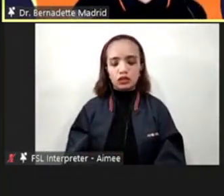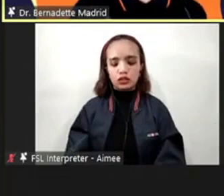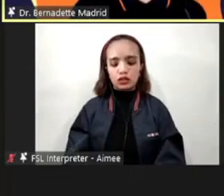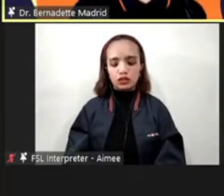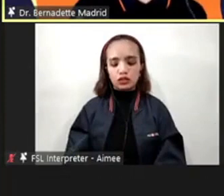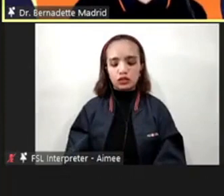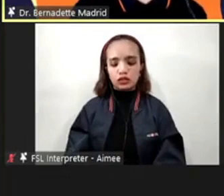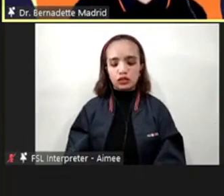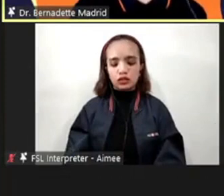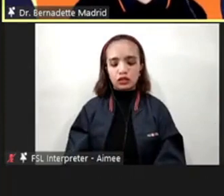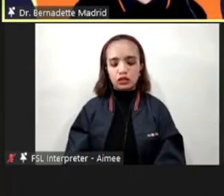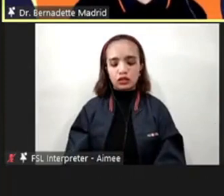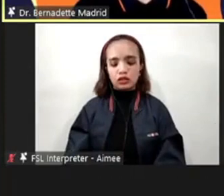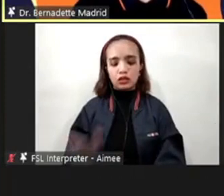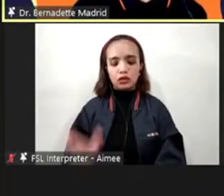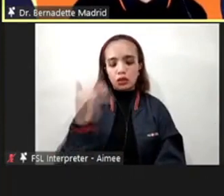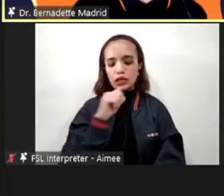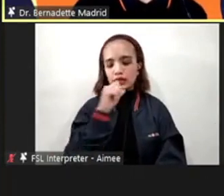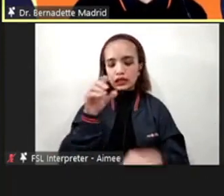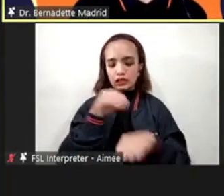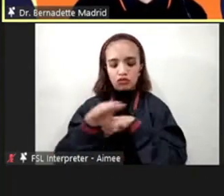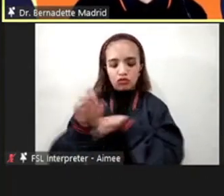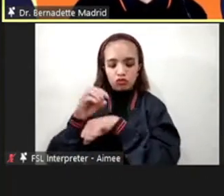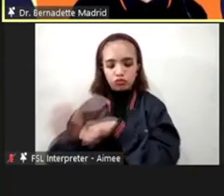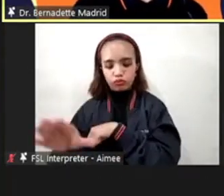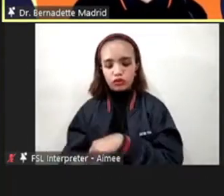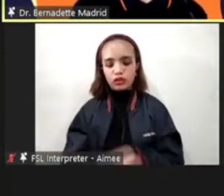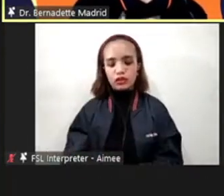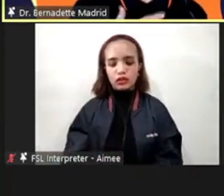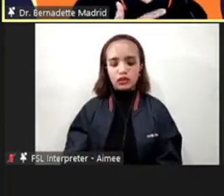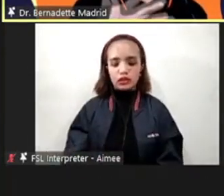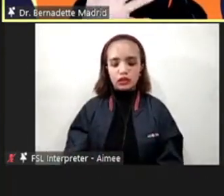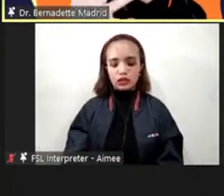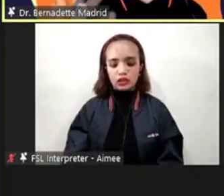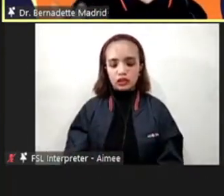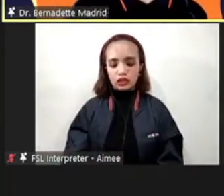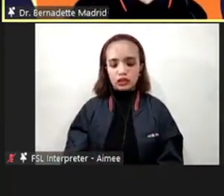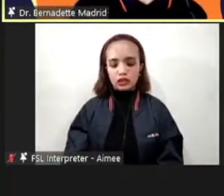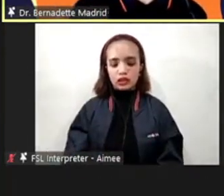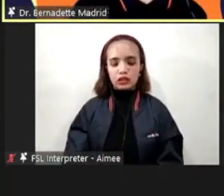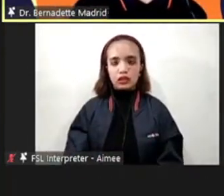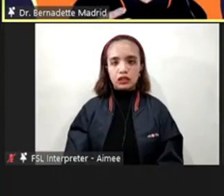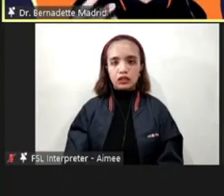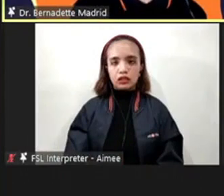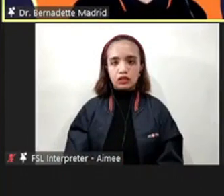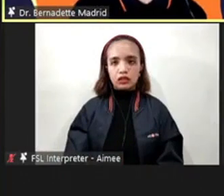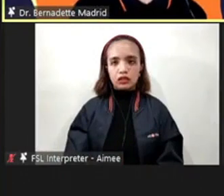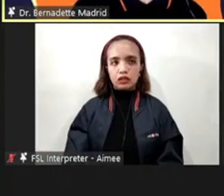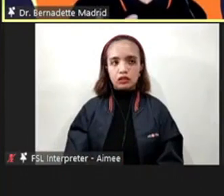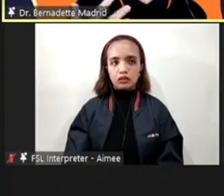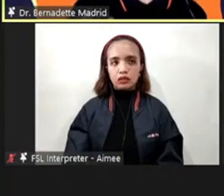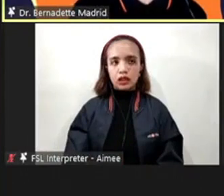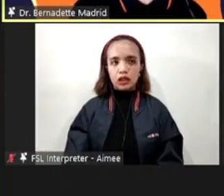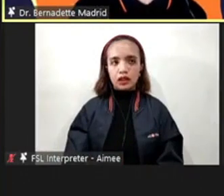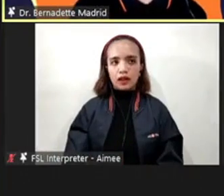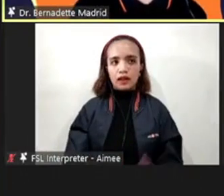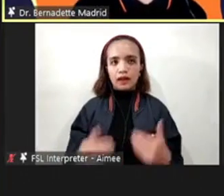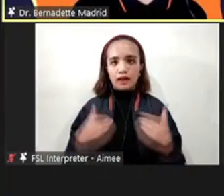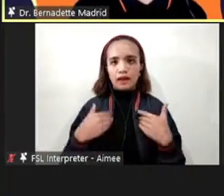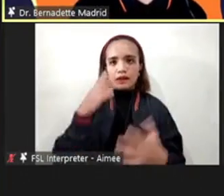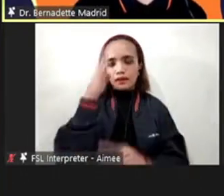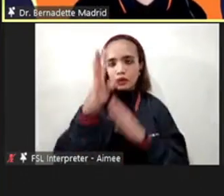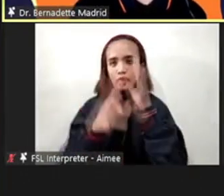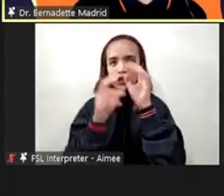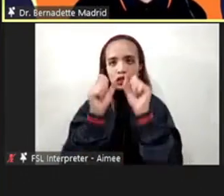number so that hindi maghawaan. So we had to have creative ways so that people can